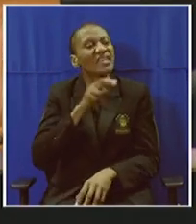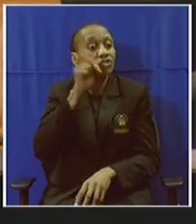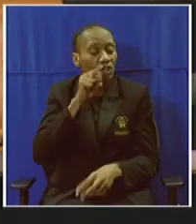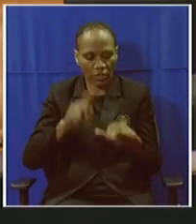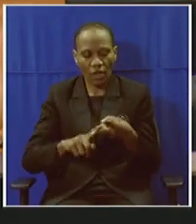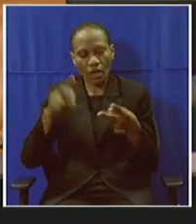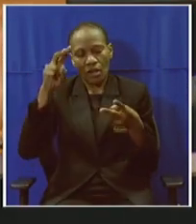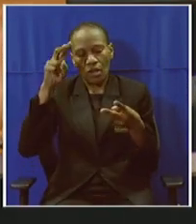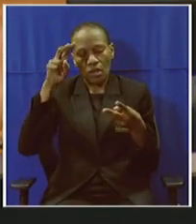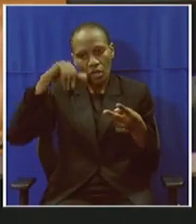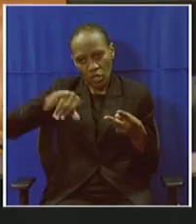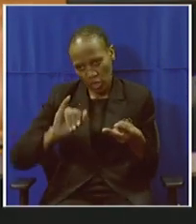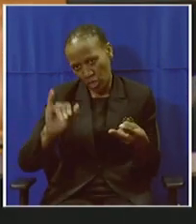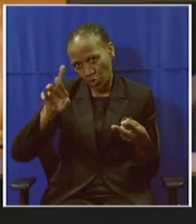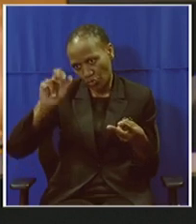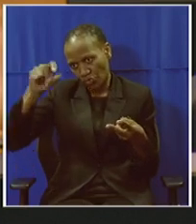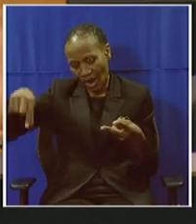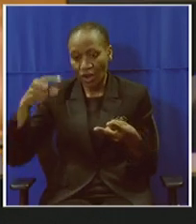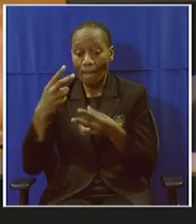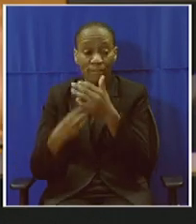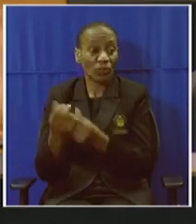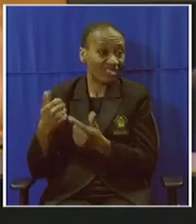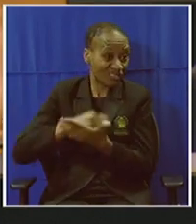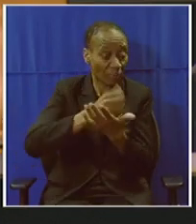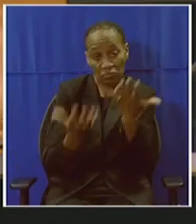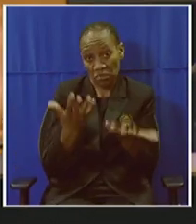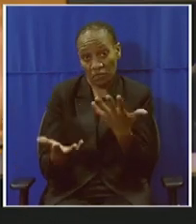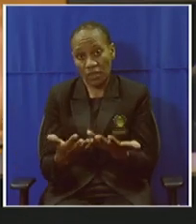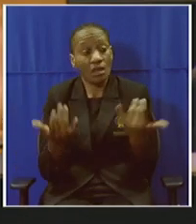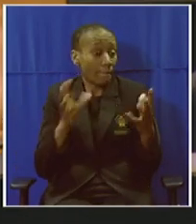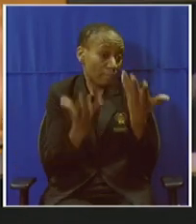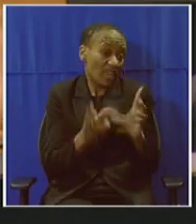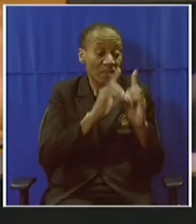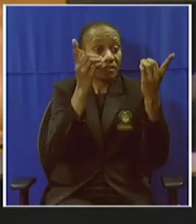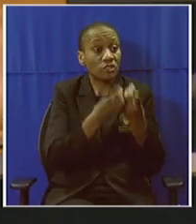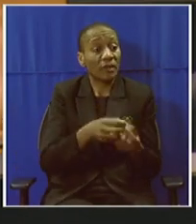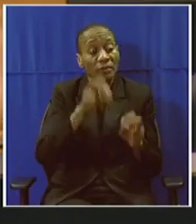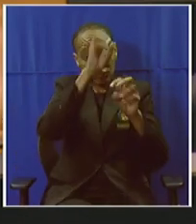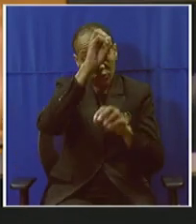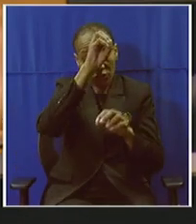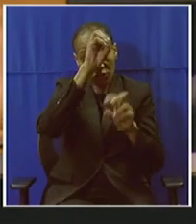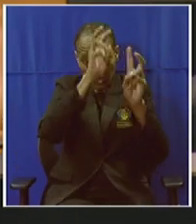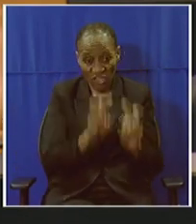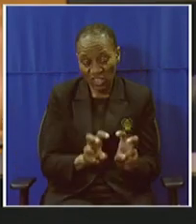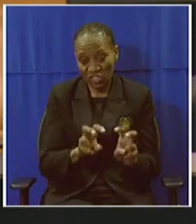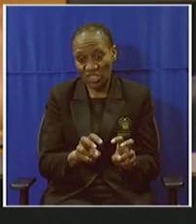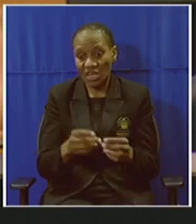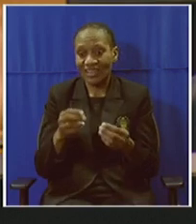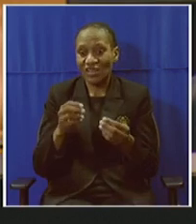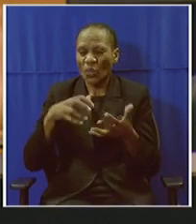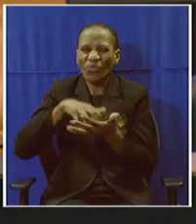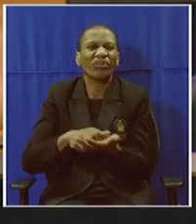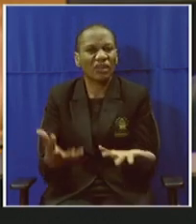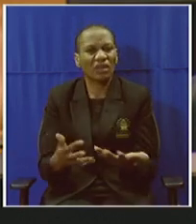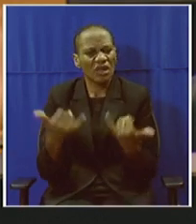Iraq. Is it any wonder then that the Department of Energy is in complete disarray? We have a minister who is little